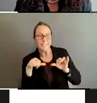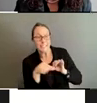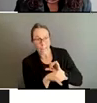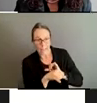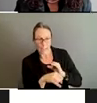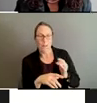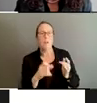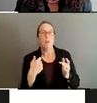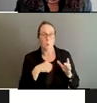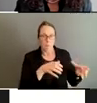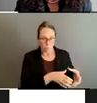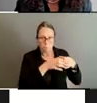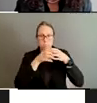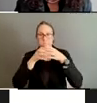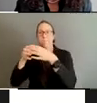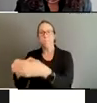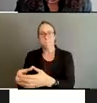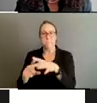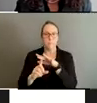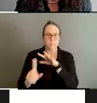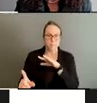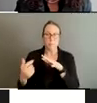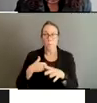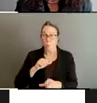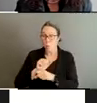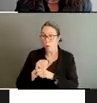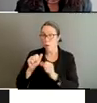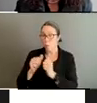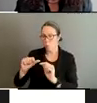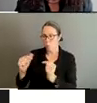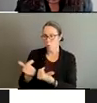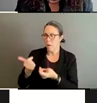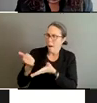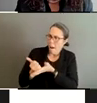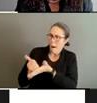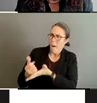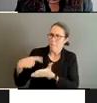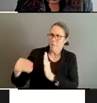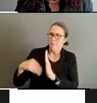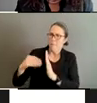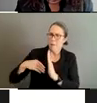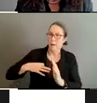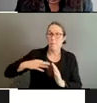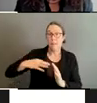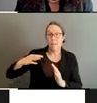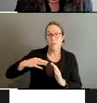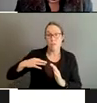And when we were working and trying to help them fill out their applications, many of them, because